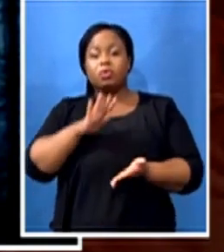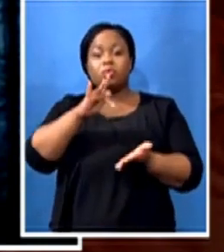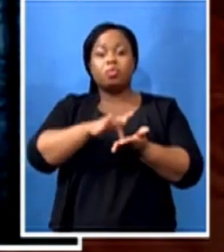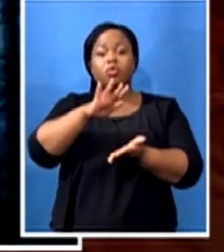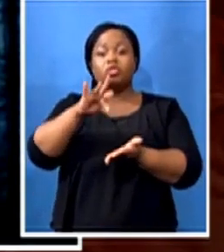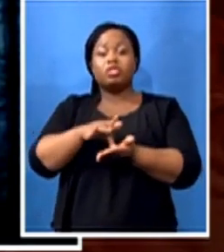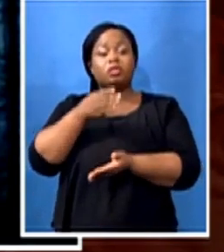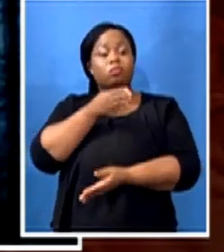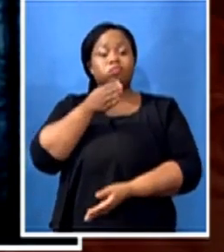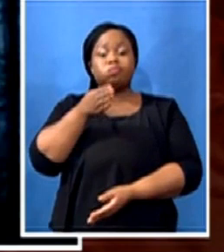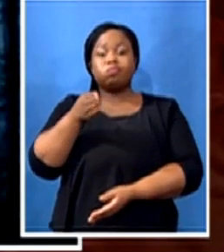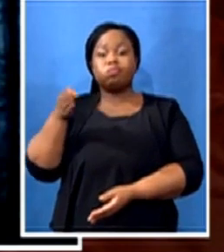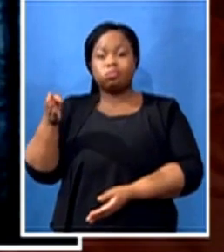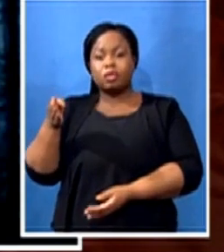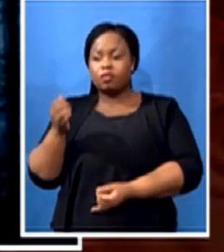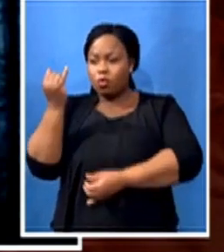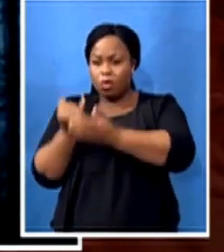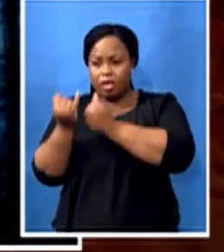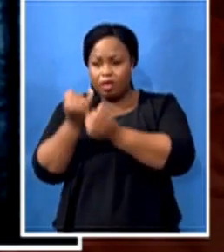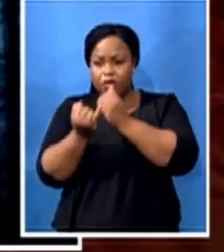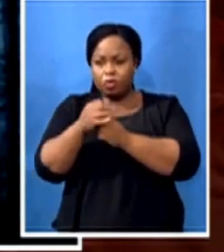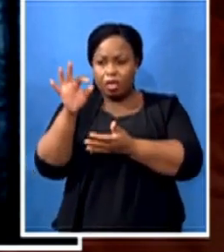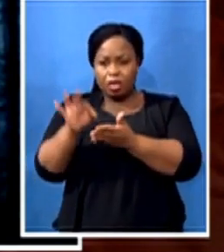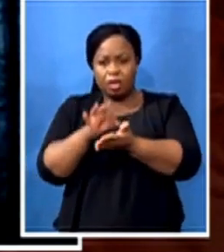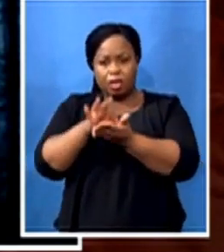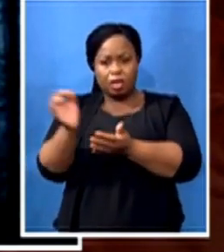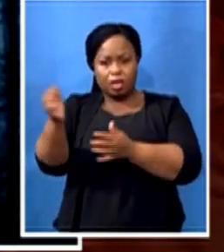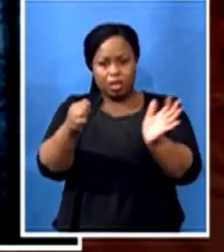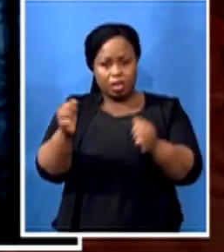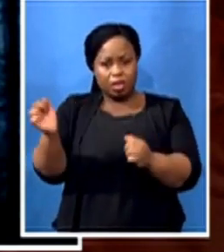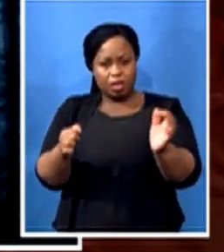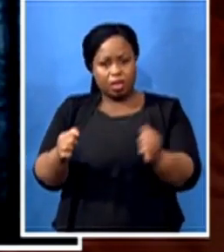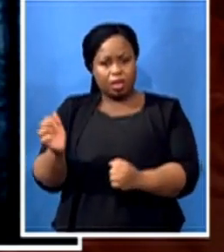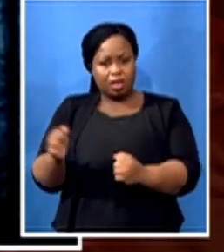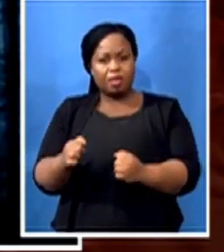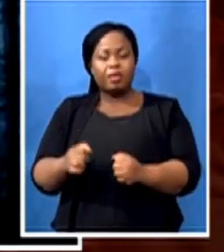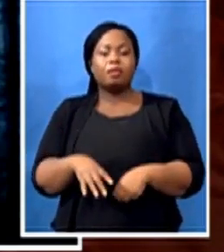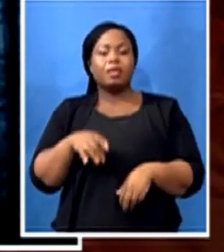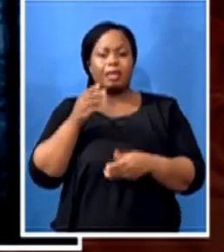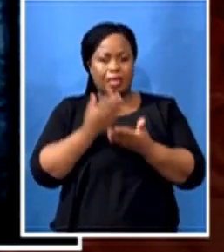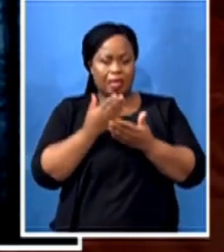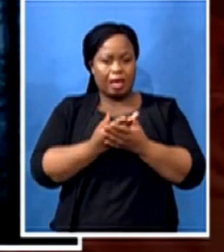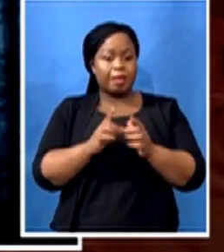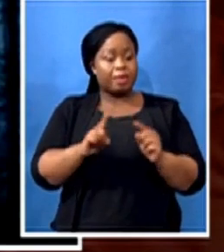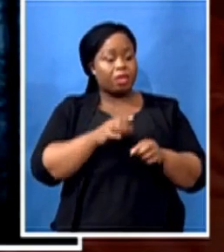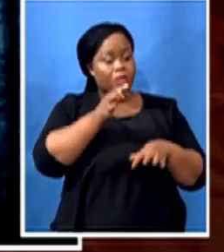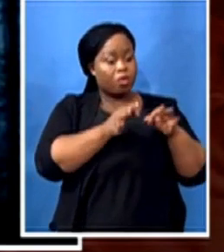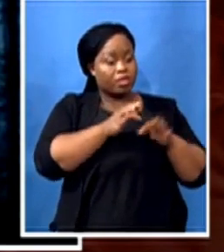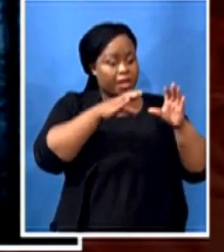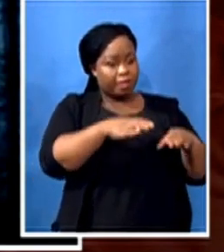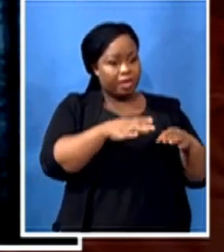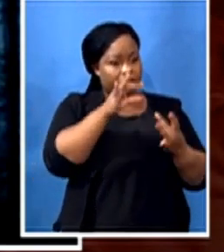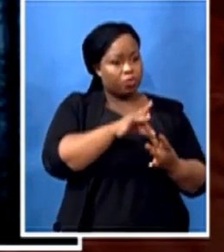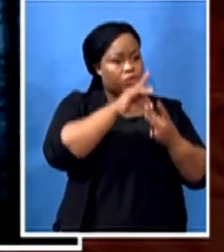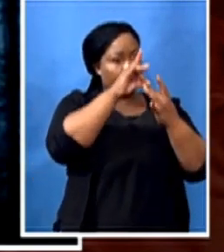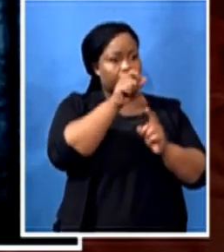can be elected will be filled by party members. The political party will put forward their candidates as individuals, like what is happening